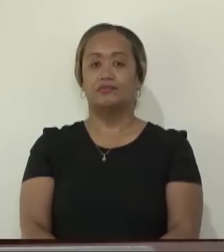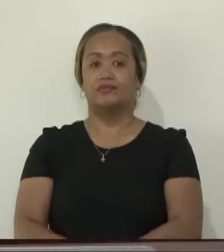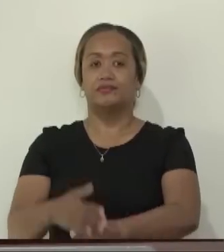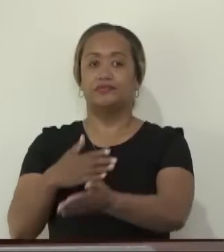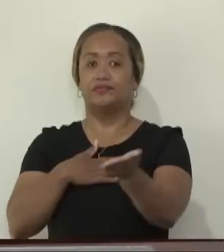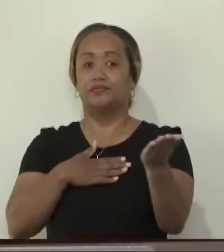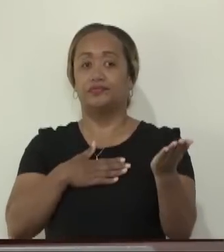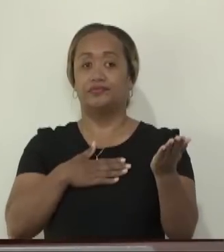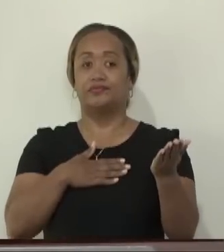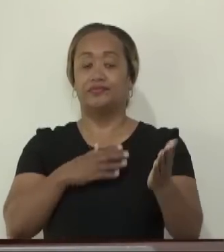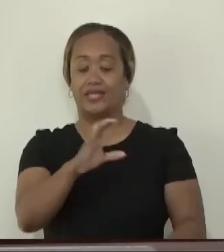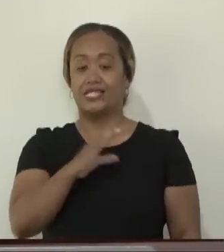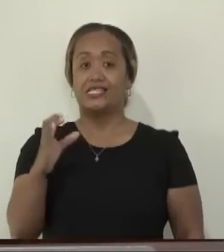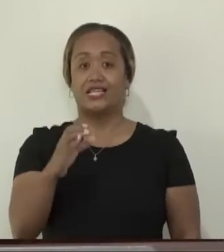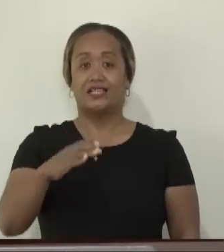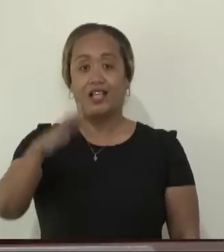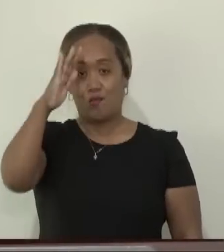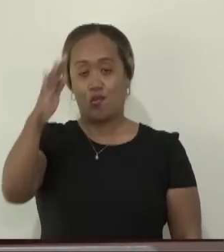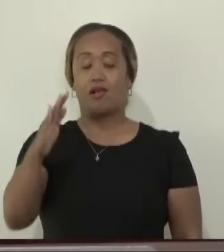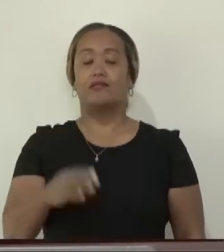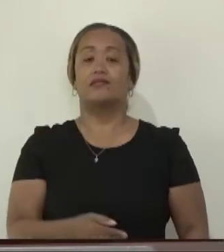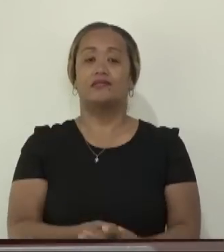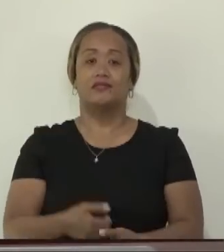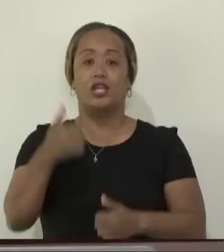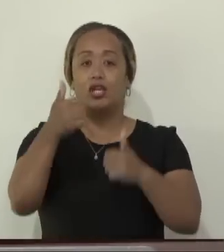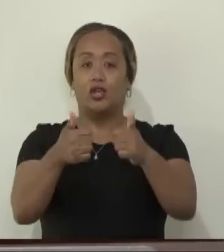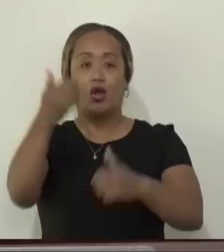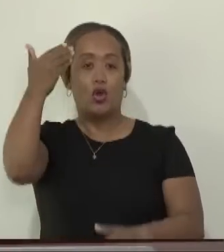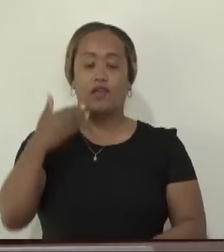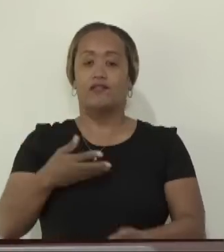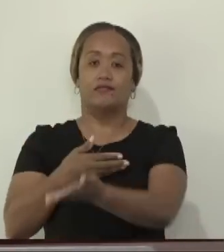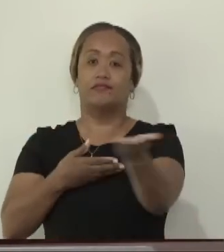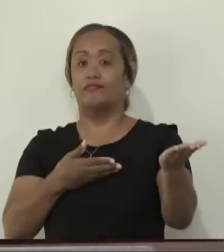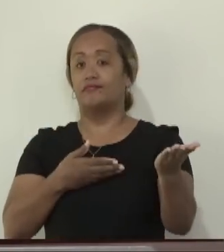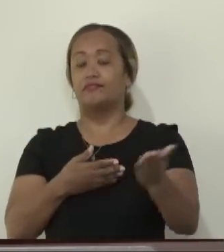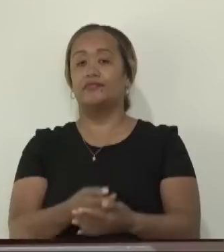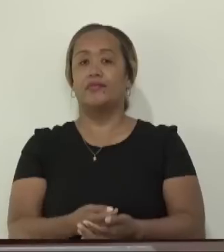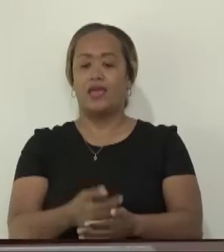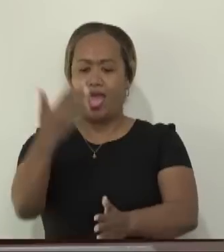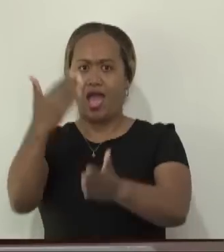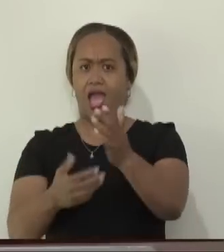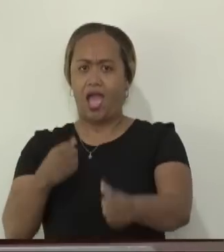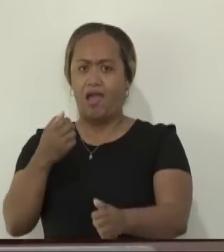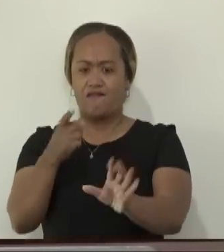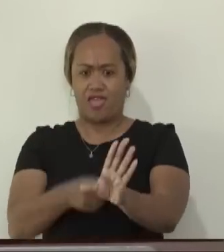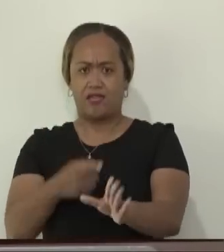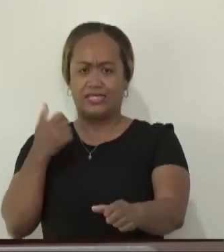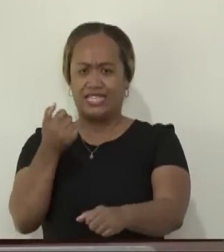fellow citizens, Nisambulunaka, and a very good evening to you all. Half a year has